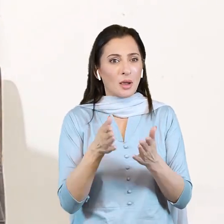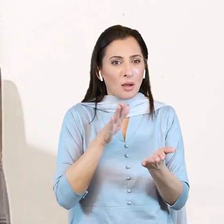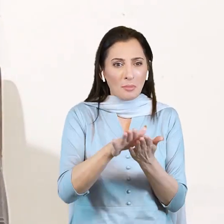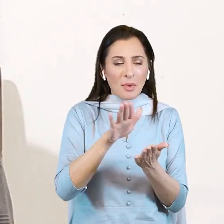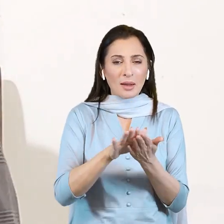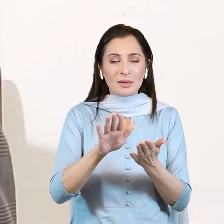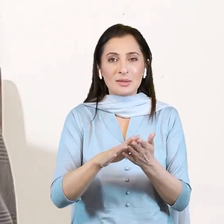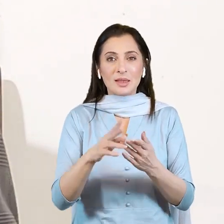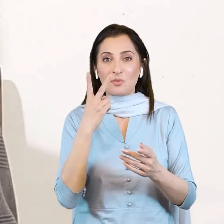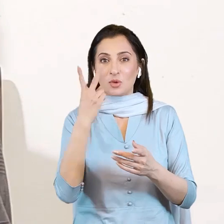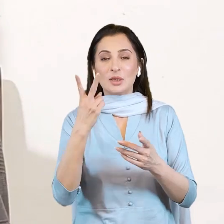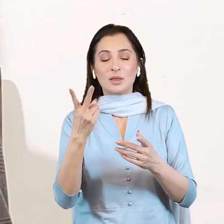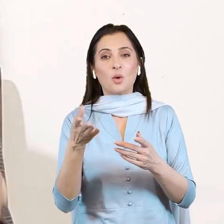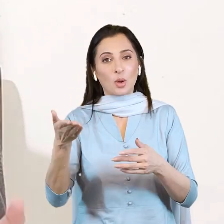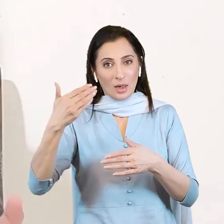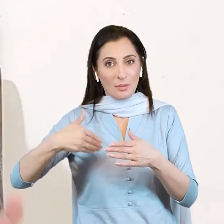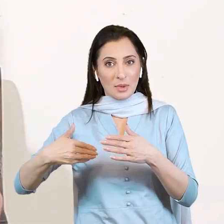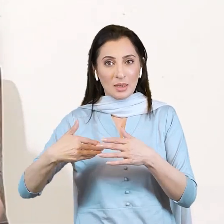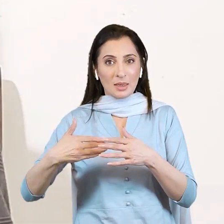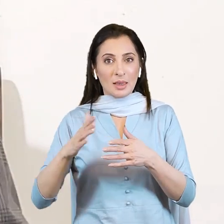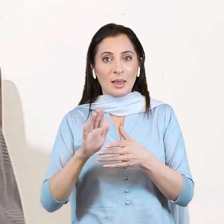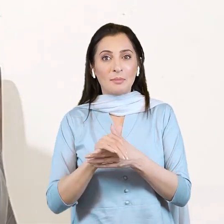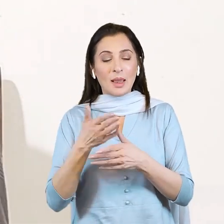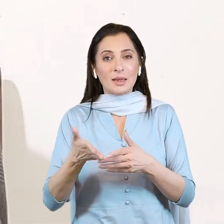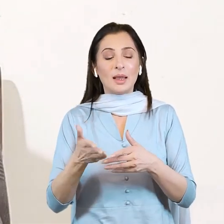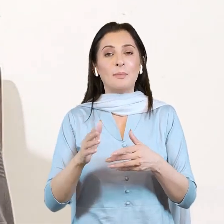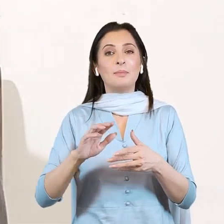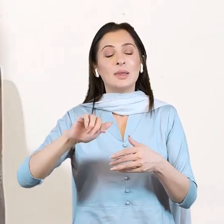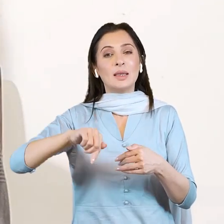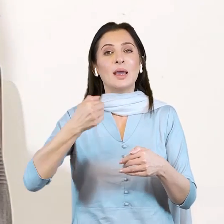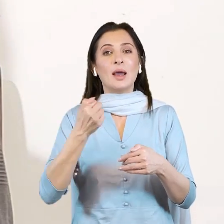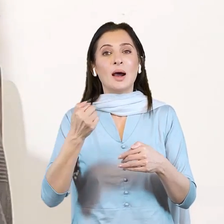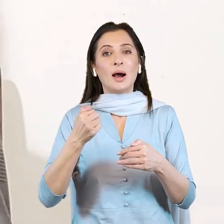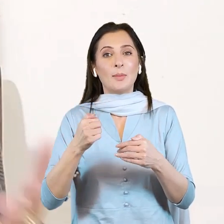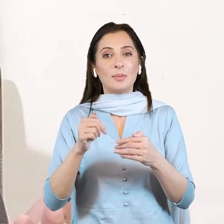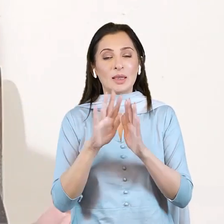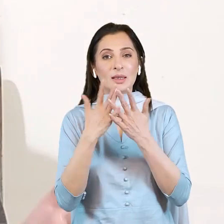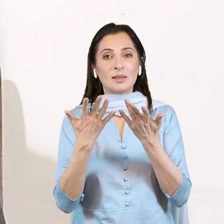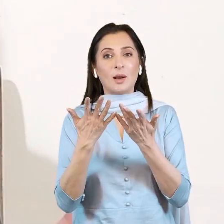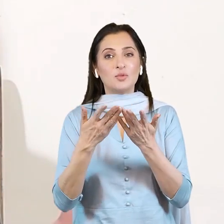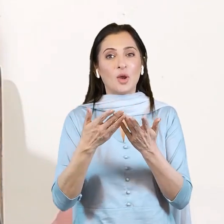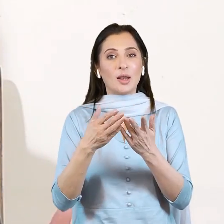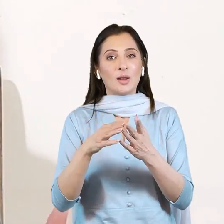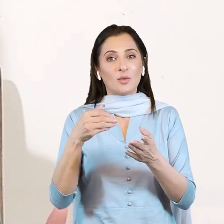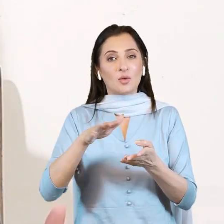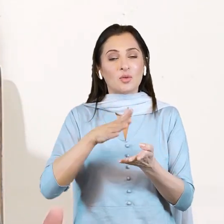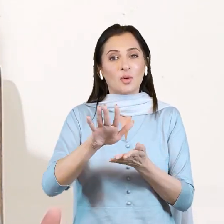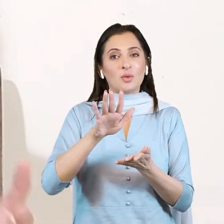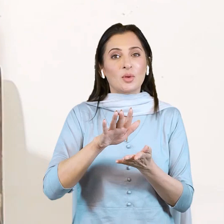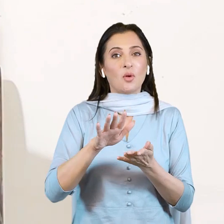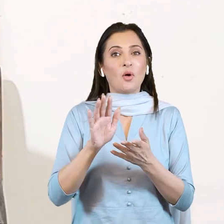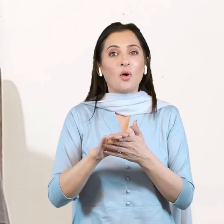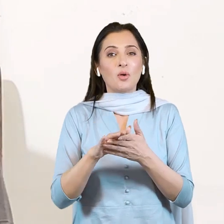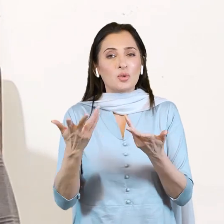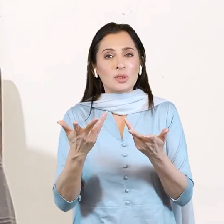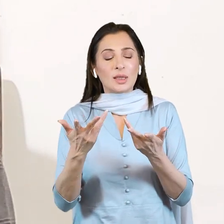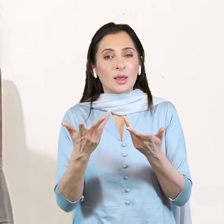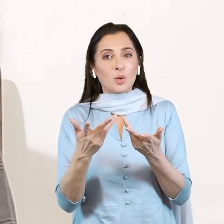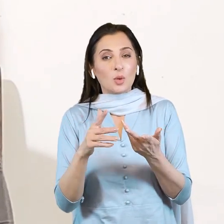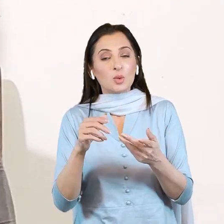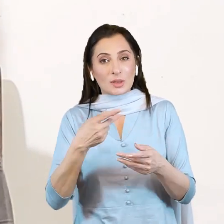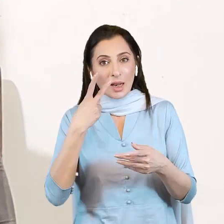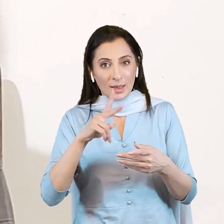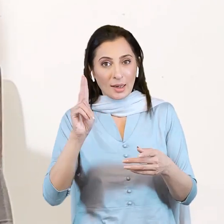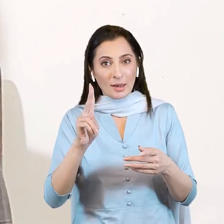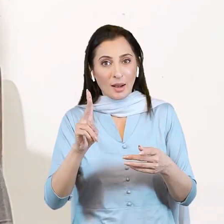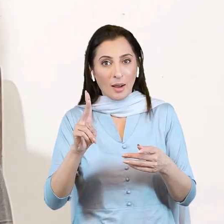author. There's no rule that says that you have to have a degree to pursue your dreams, because that's